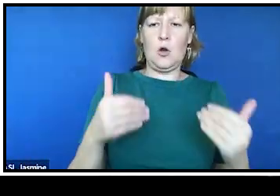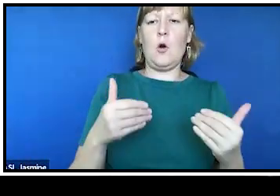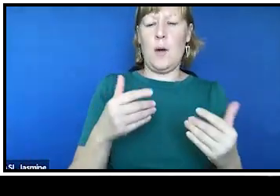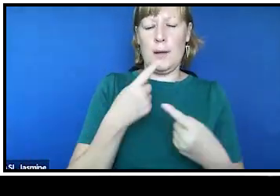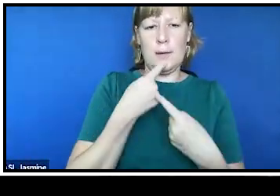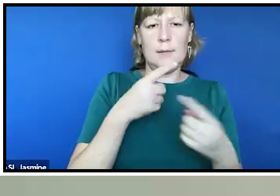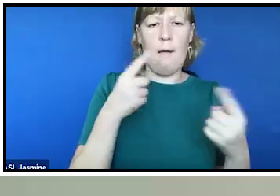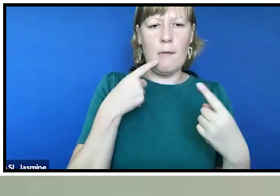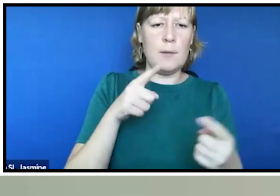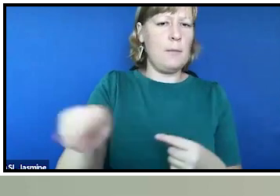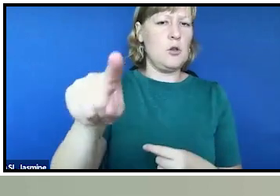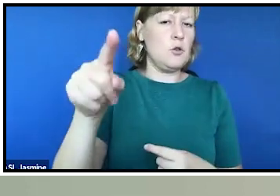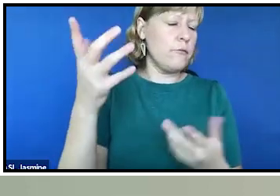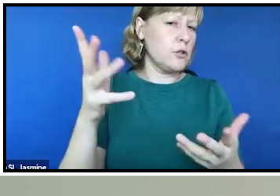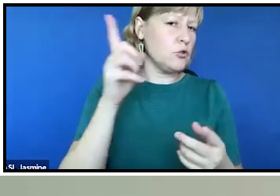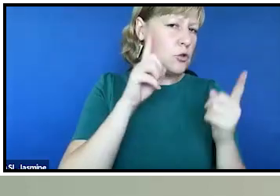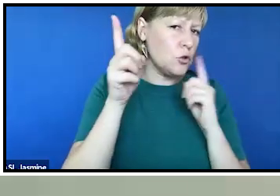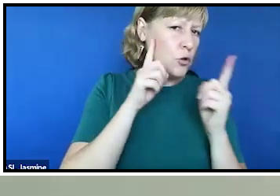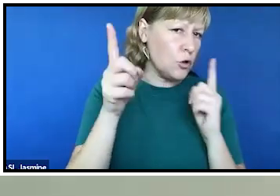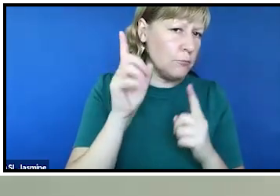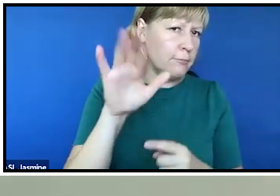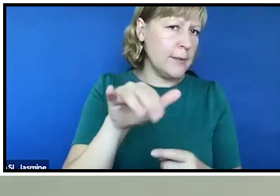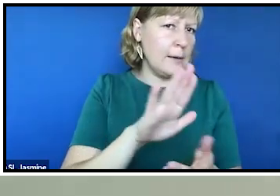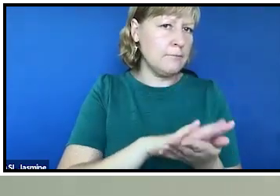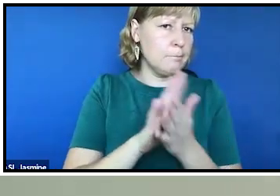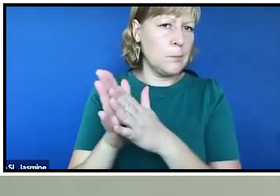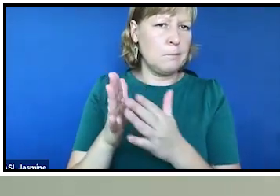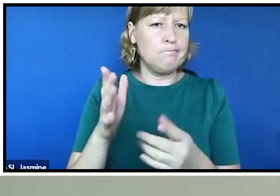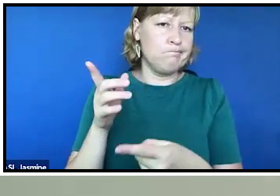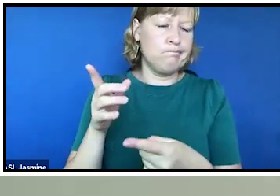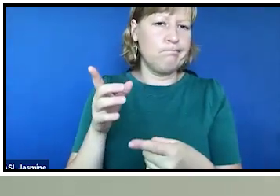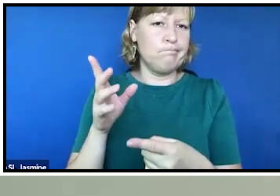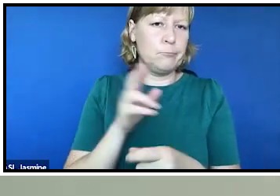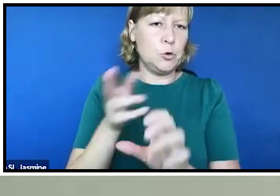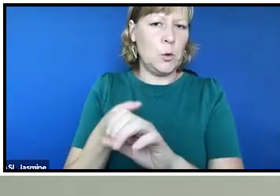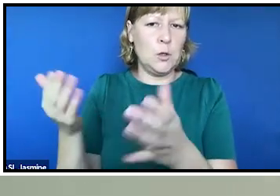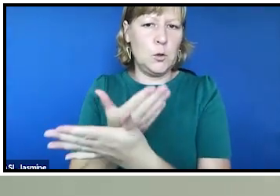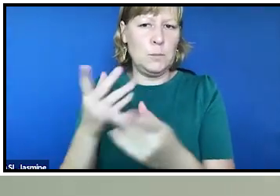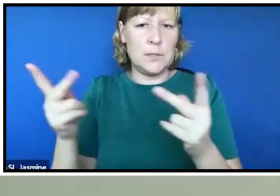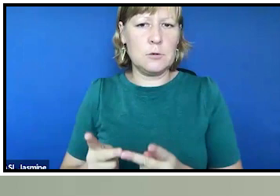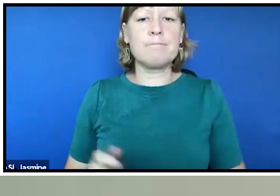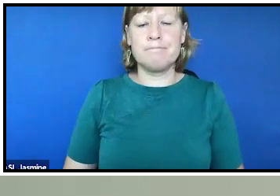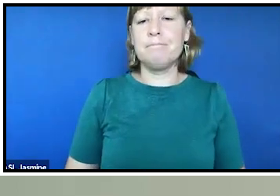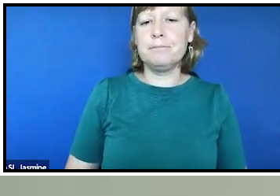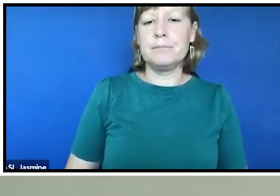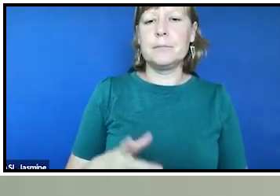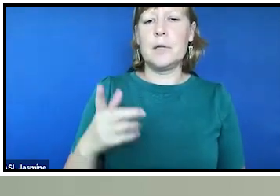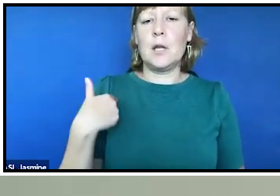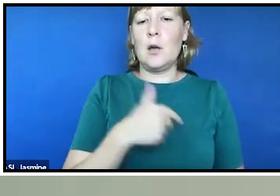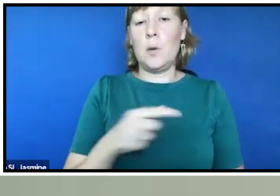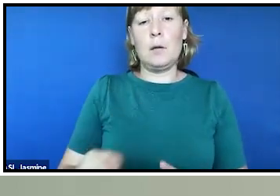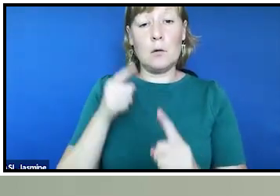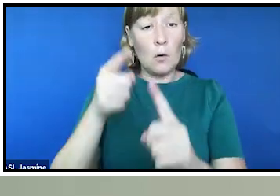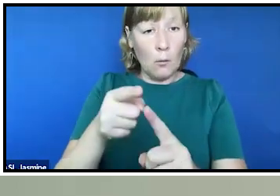going out. And we're looking at independent facilitation to be kind of a bridge to conflict-free case